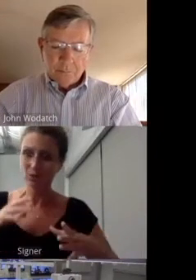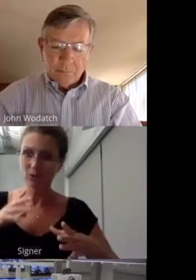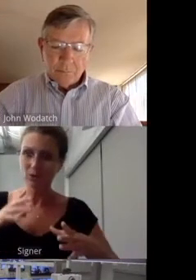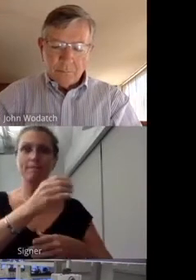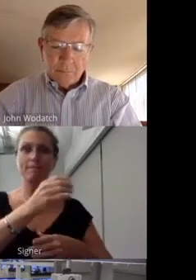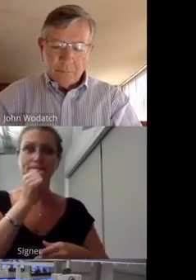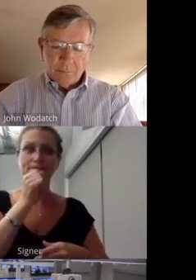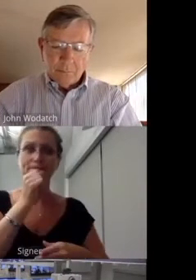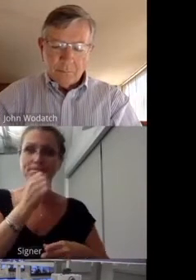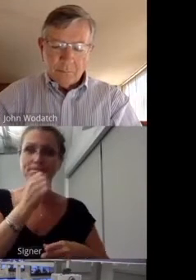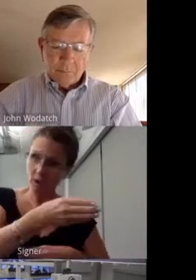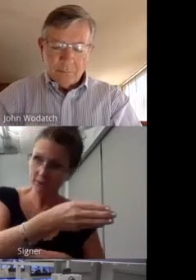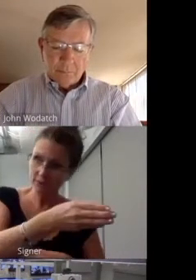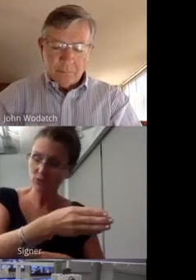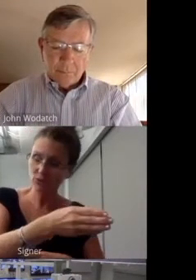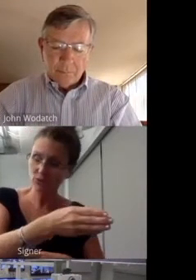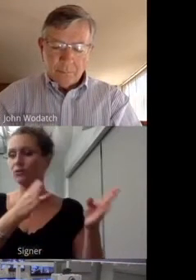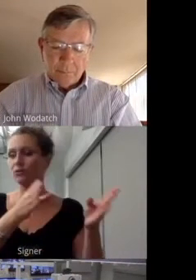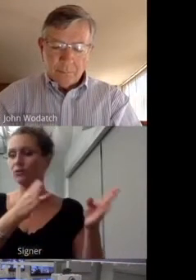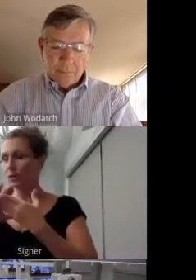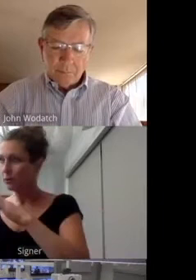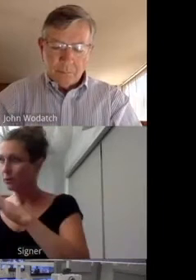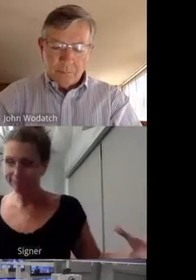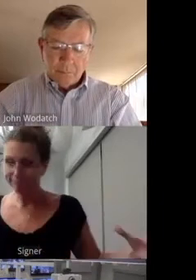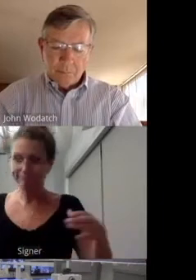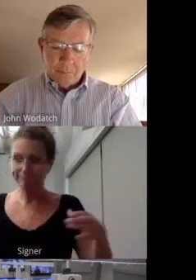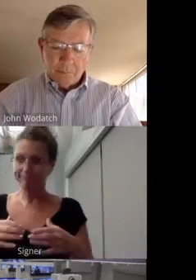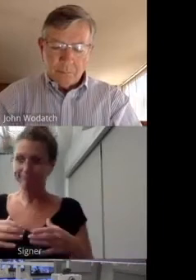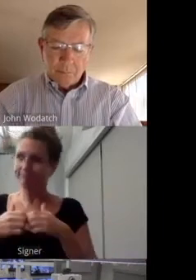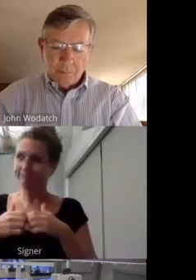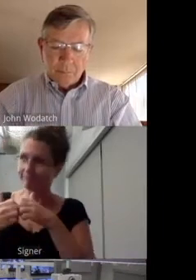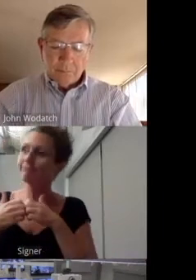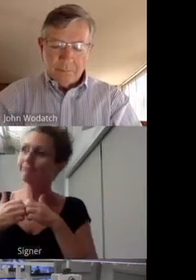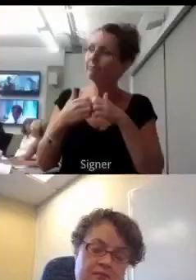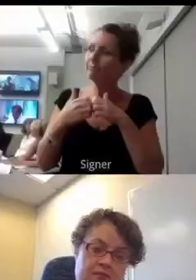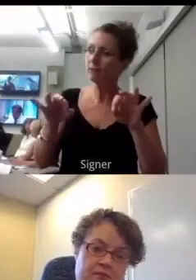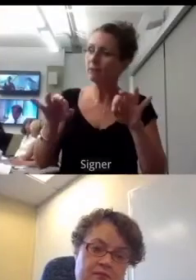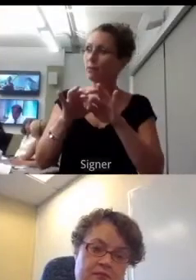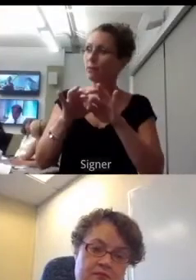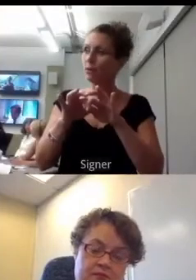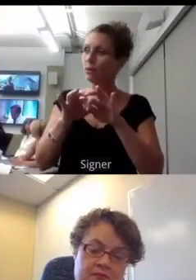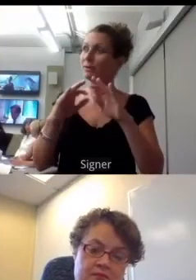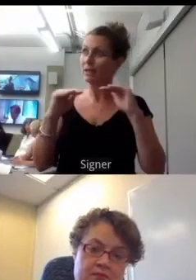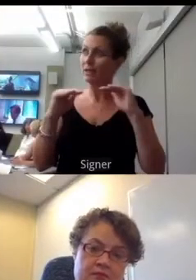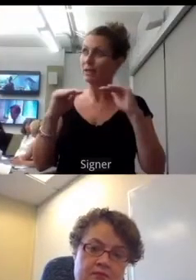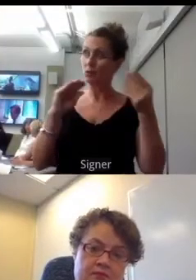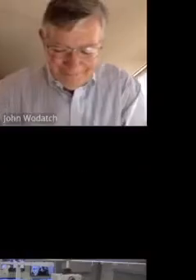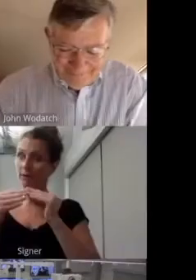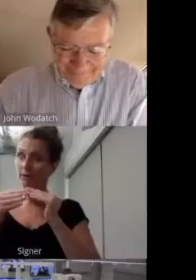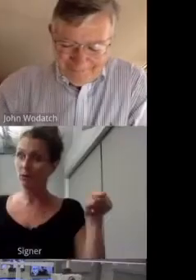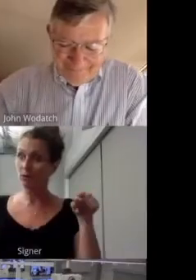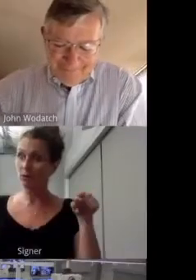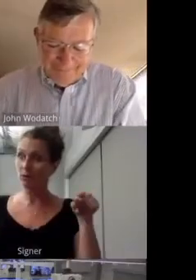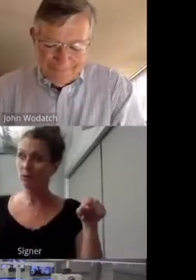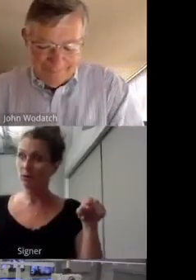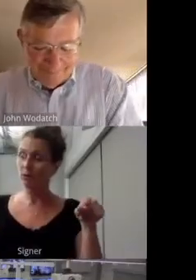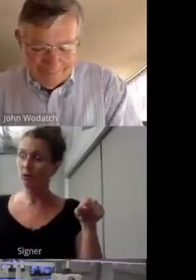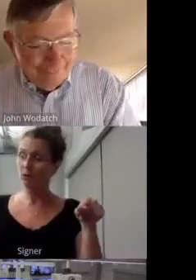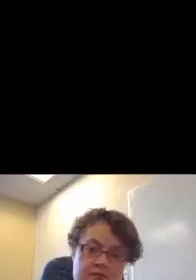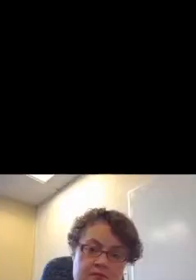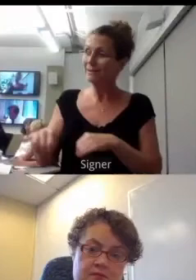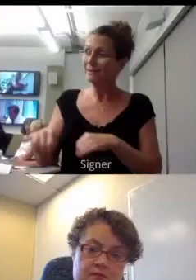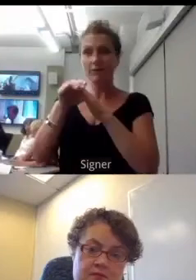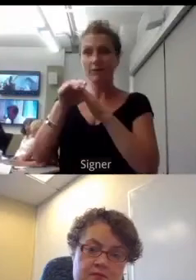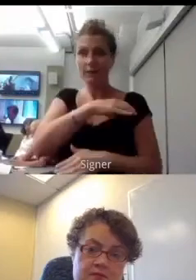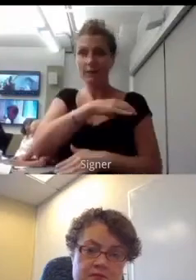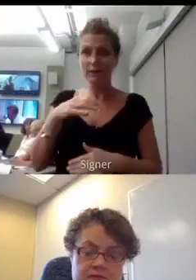community together. Make sure there's the same number of people, though. We definitely saw in the standard development committees that when the private sector went and sent a whole slew of